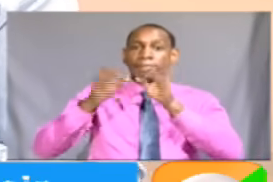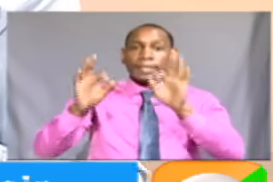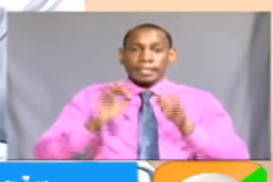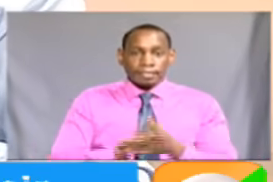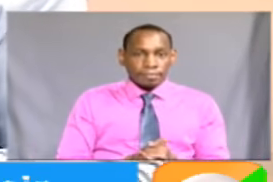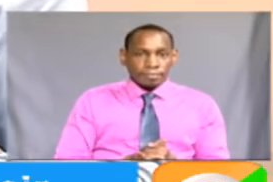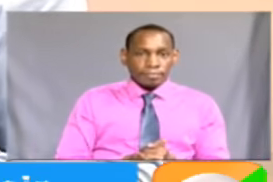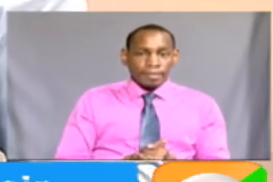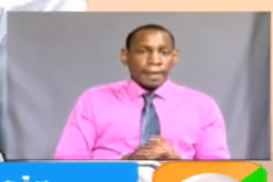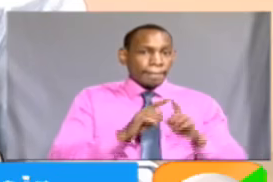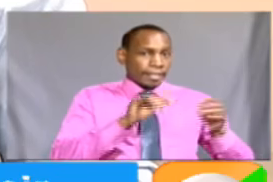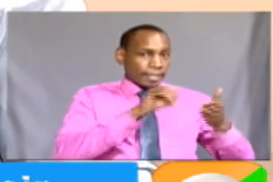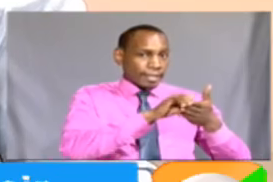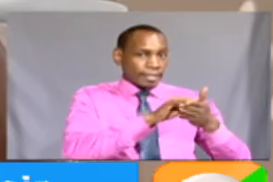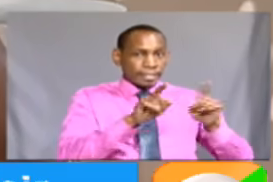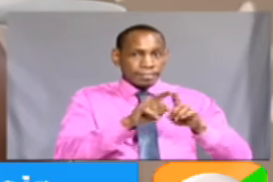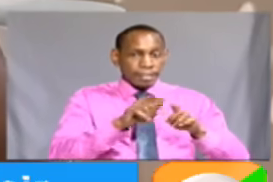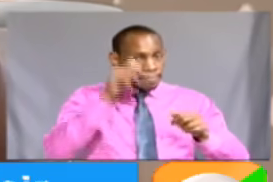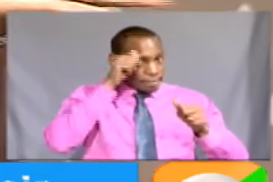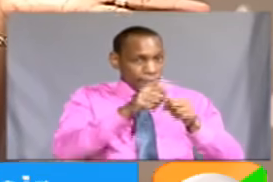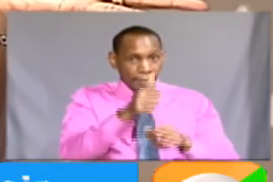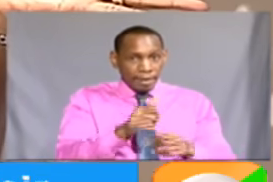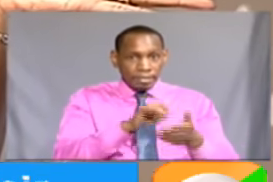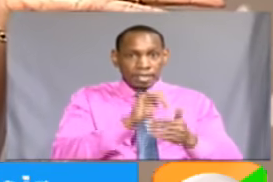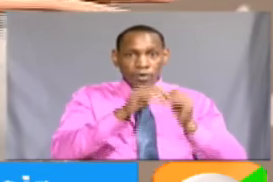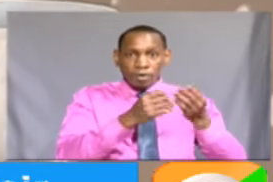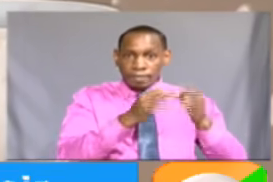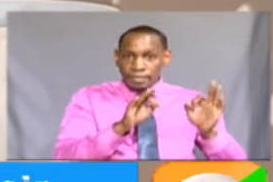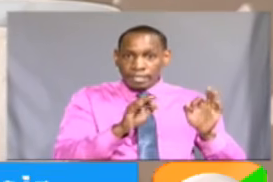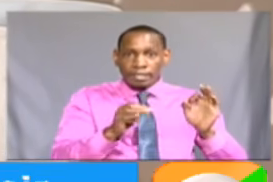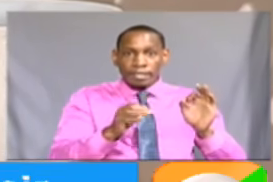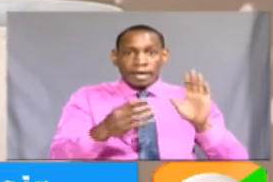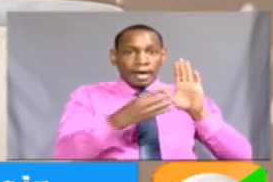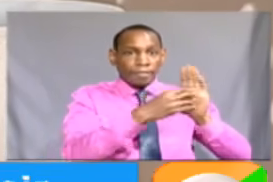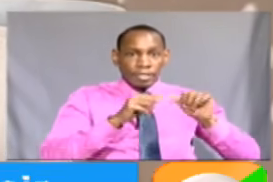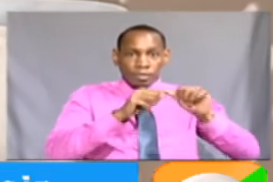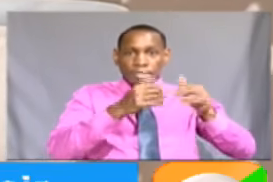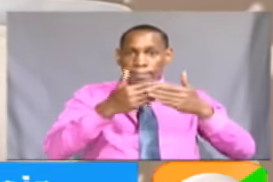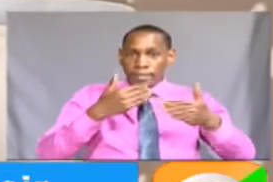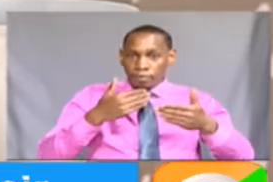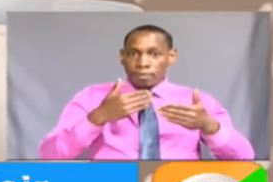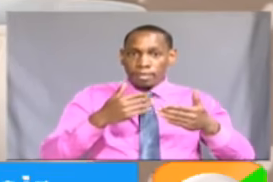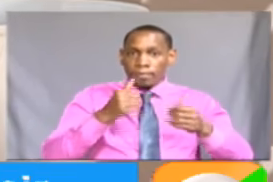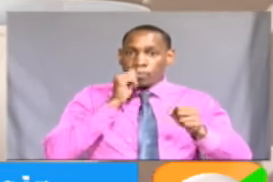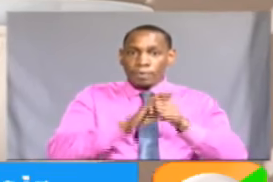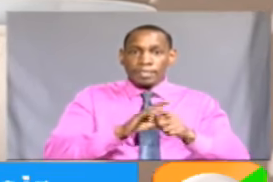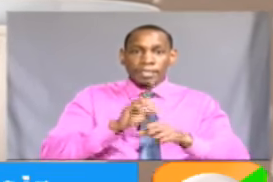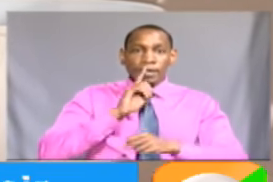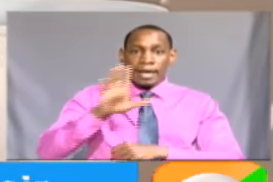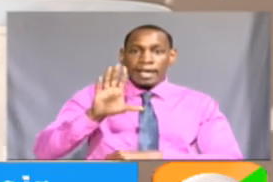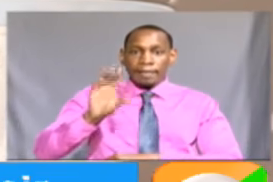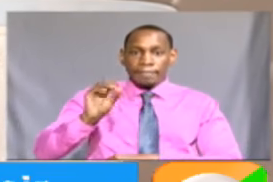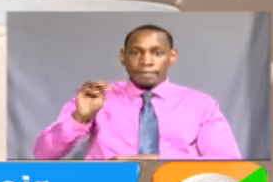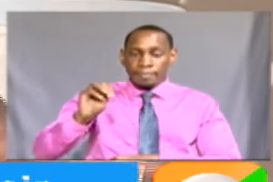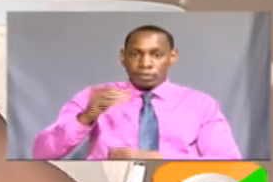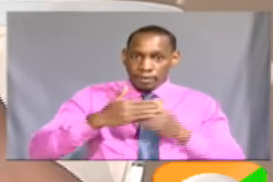But that's also not taking into account all the free ads that have been running prior to that pledge for 150